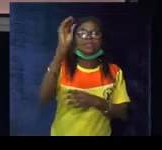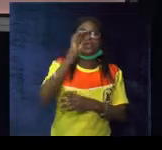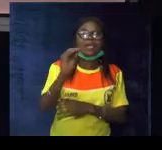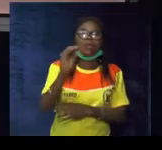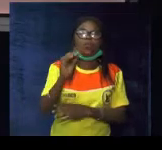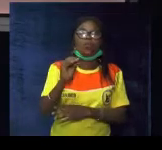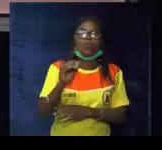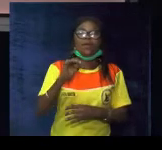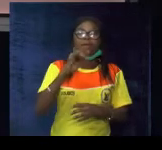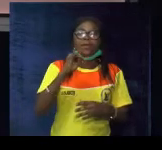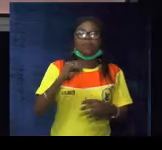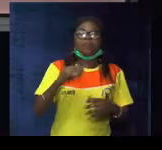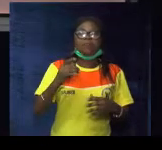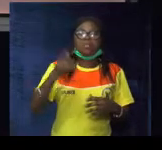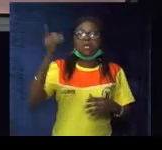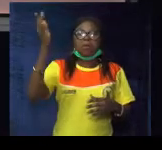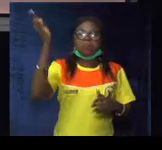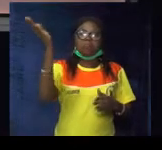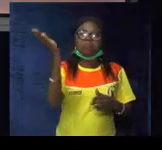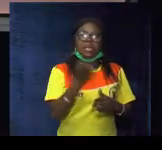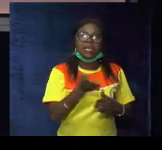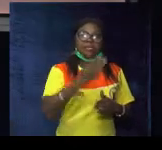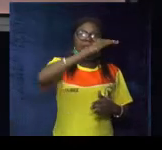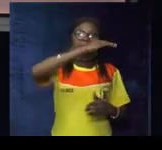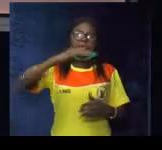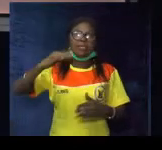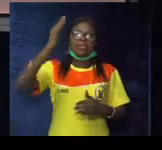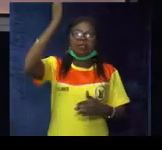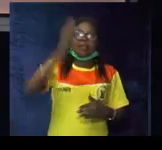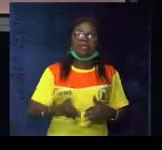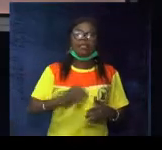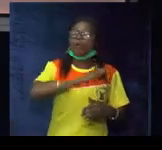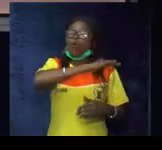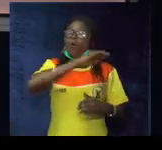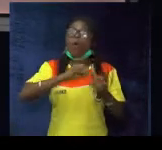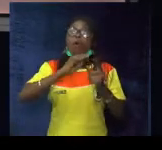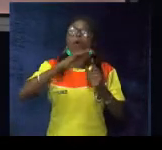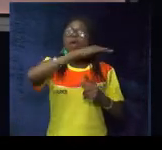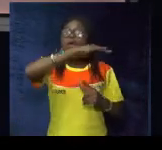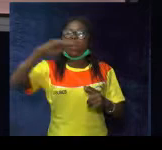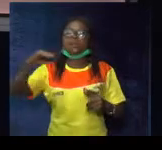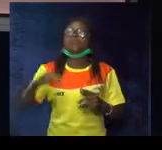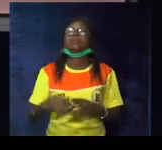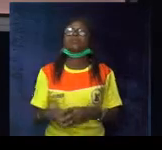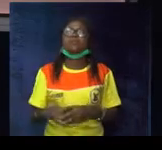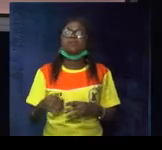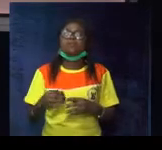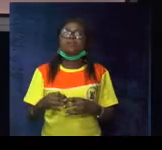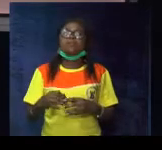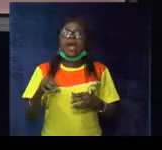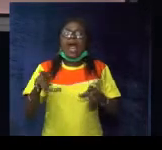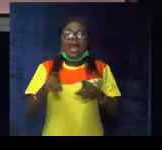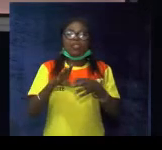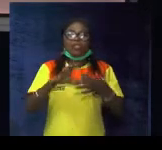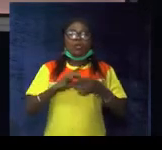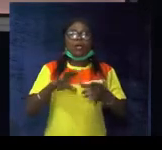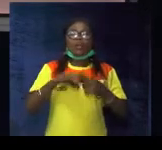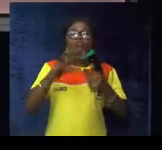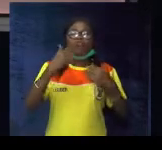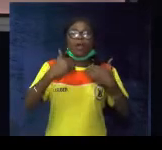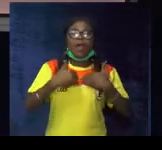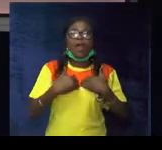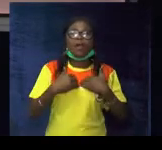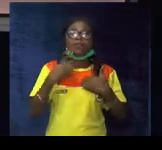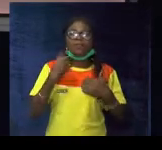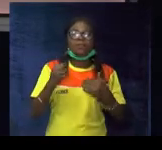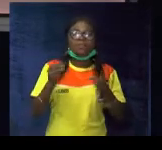can go diagonally like this. It can come vertically. It can come. So all these are semicircles. They are equal. As long as you have a diameter in between, the diameter